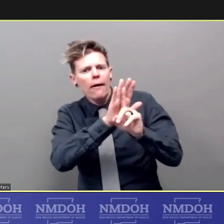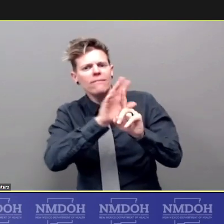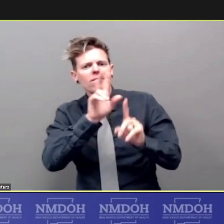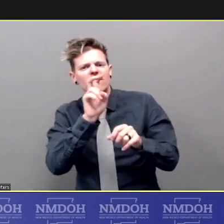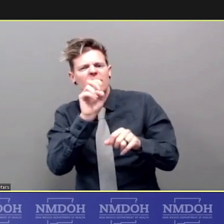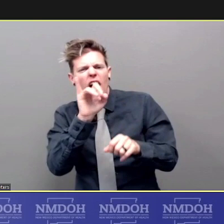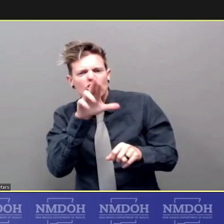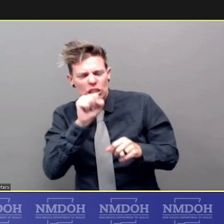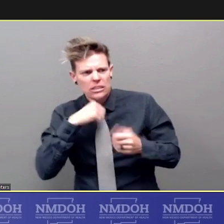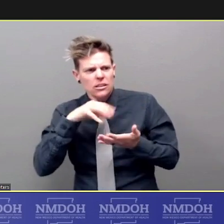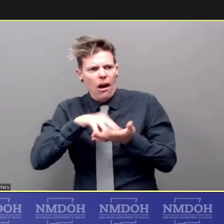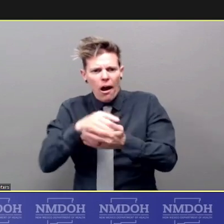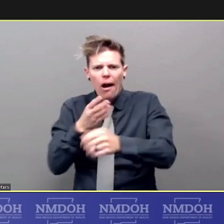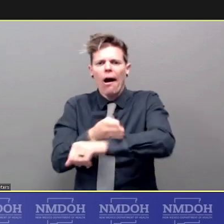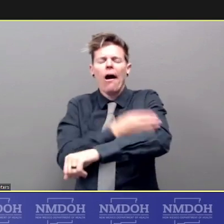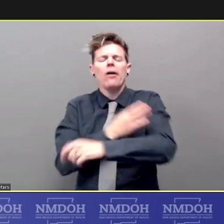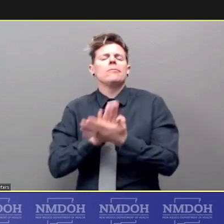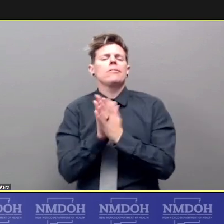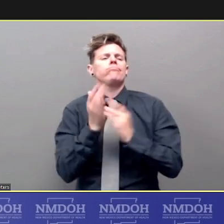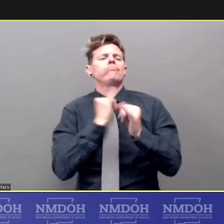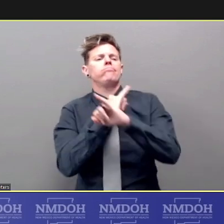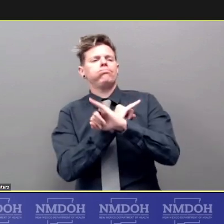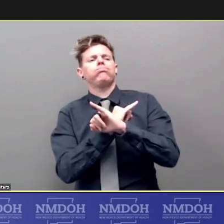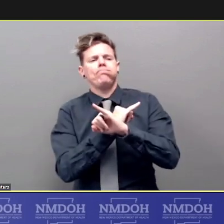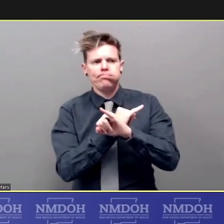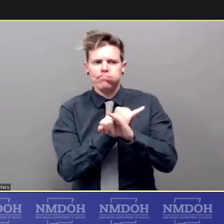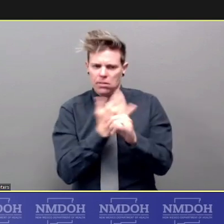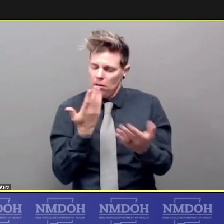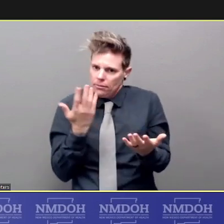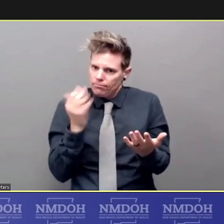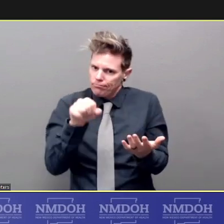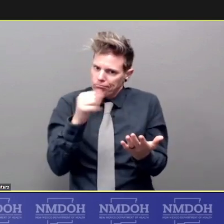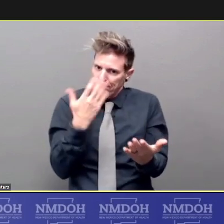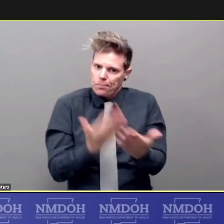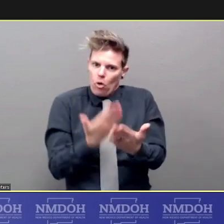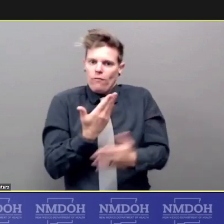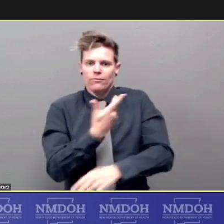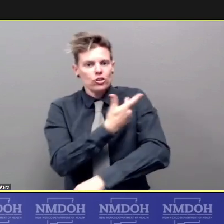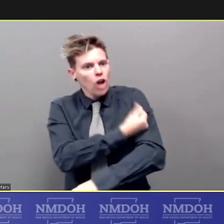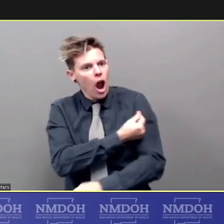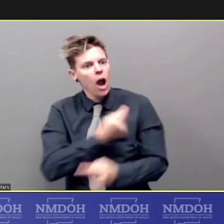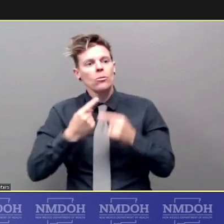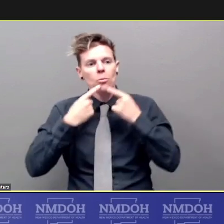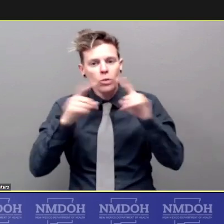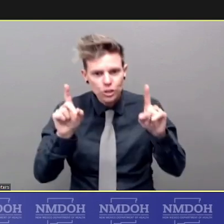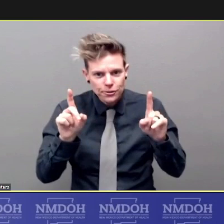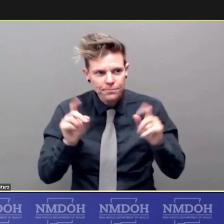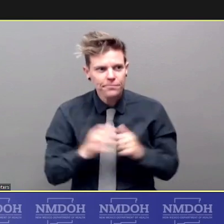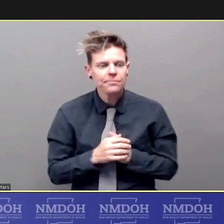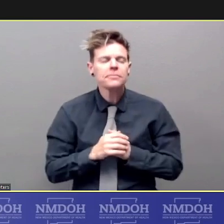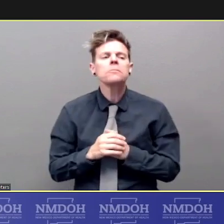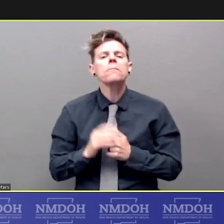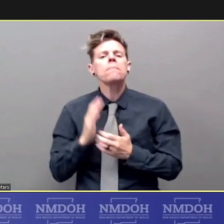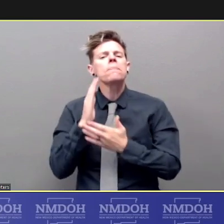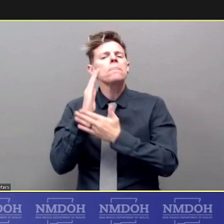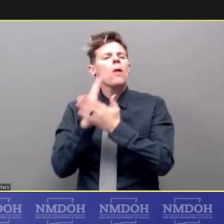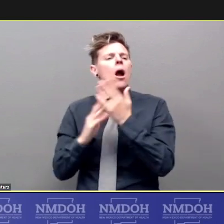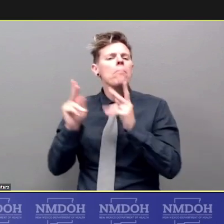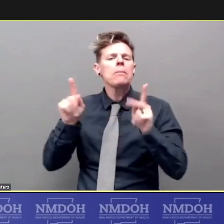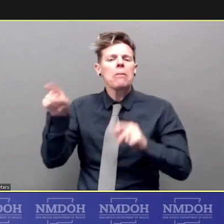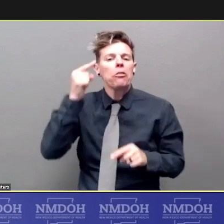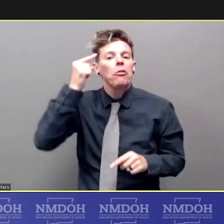So I think there are always going to be people who think that the risk of a bad